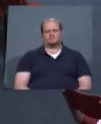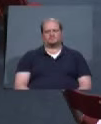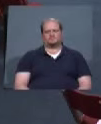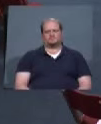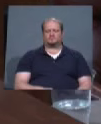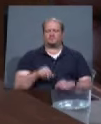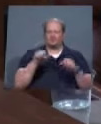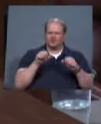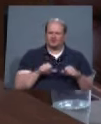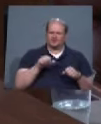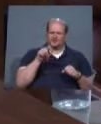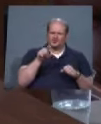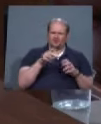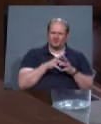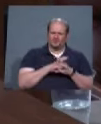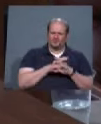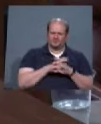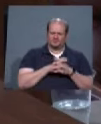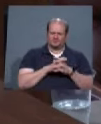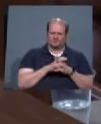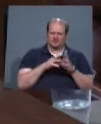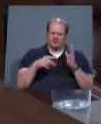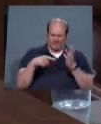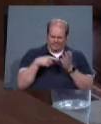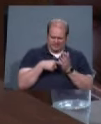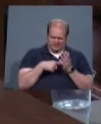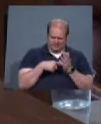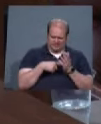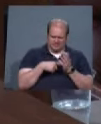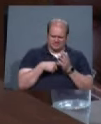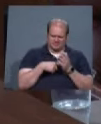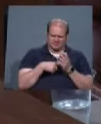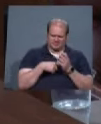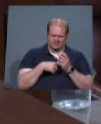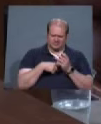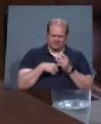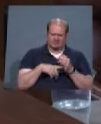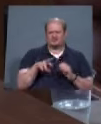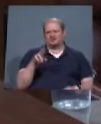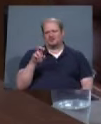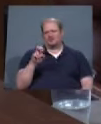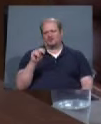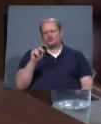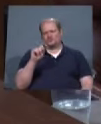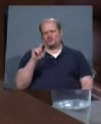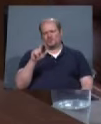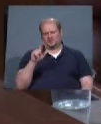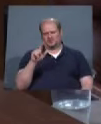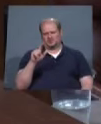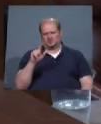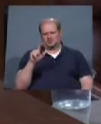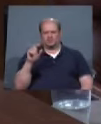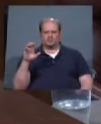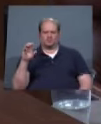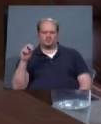sir. Could you, is this a rental property or is this a